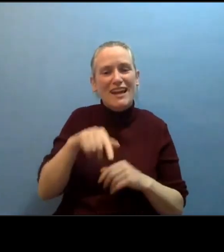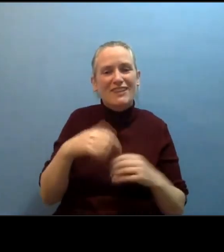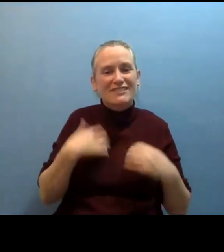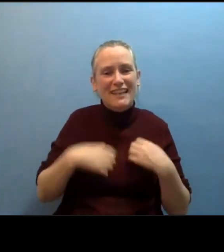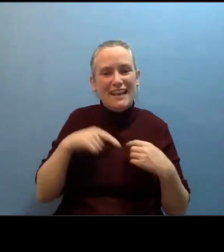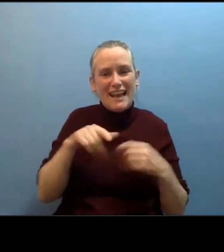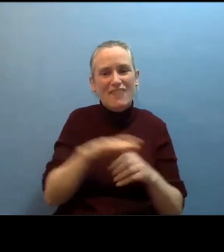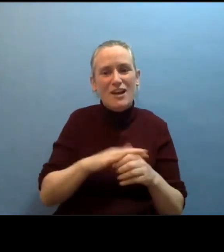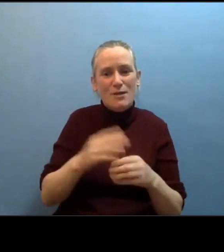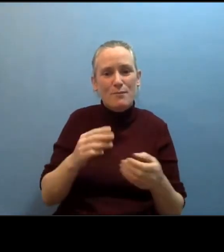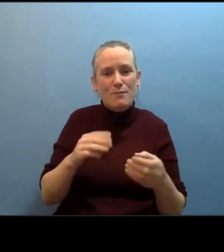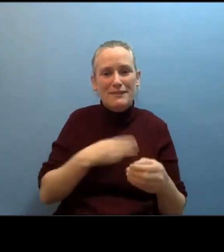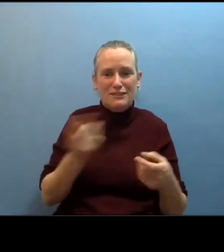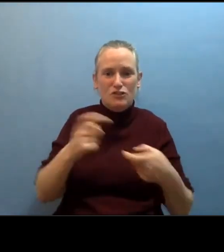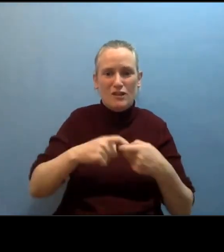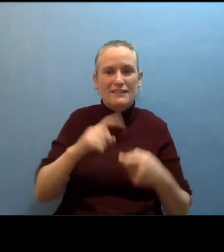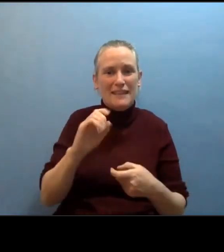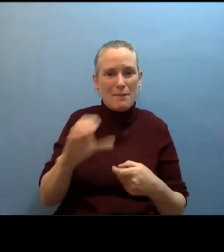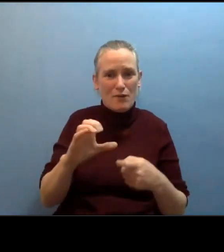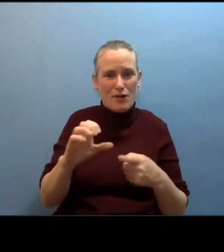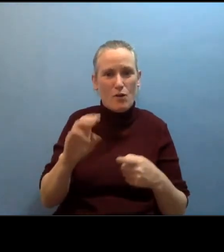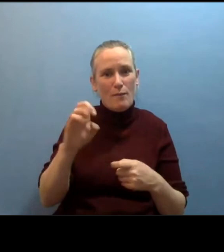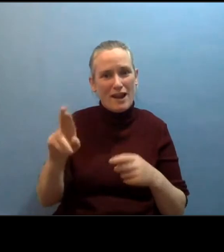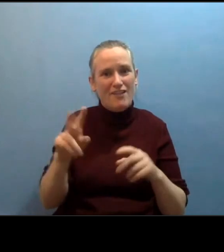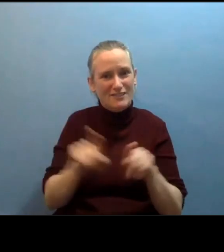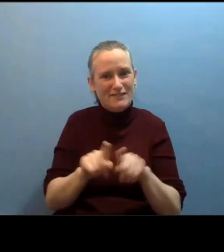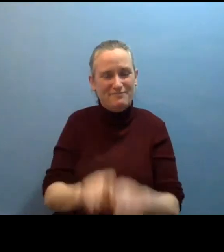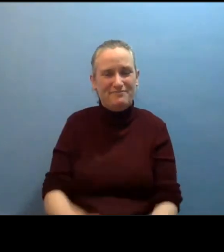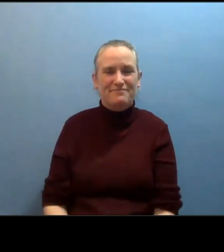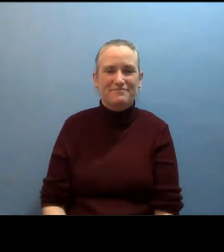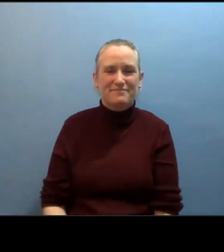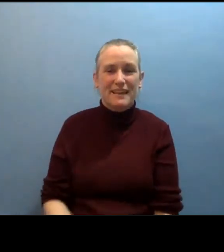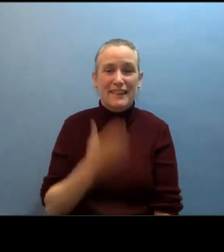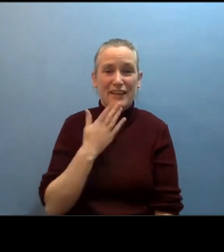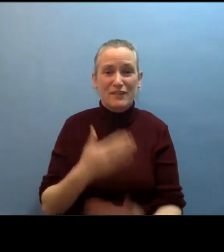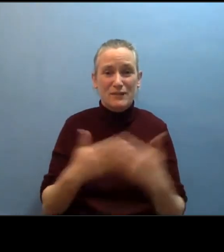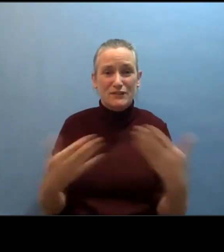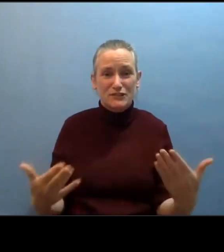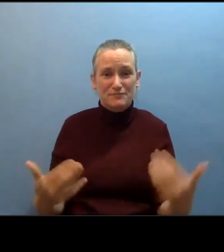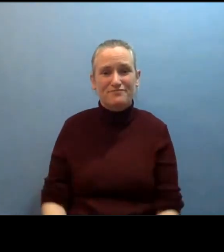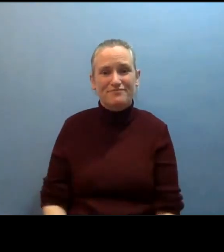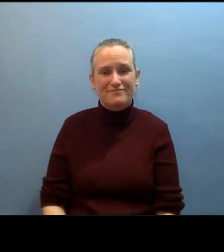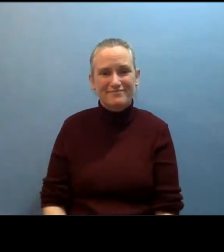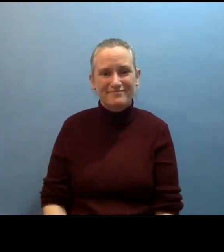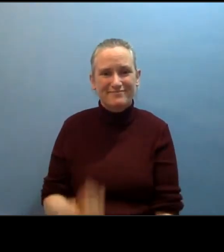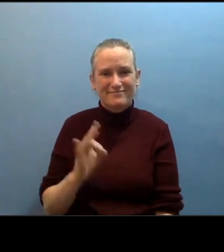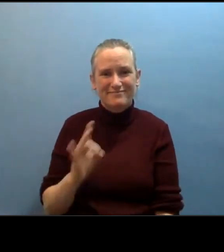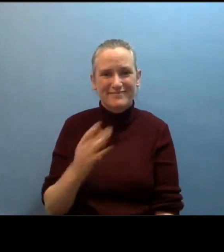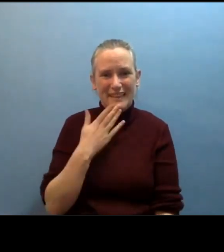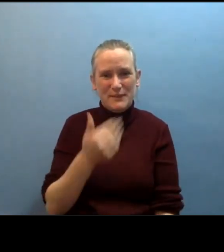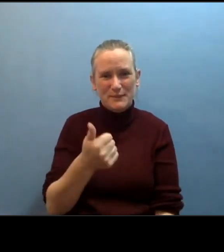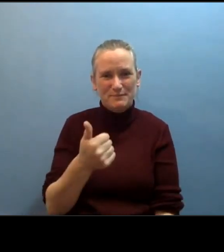for the December webinar as well. Thank you very much. Great, thank you.